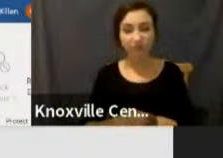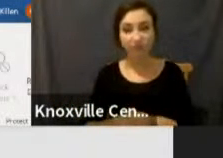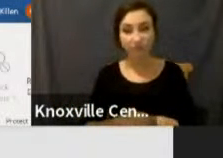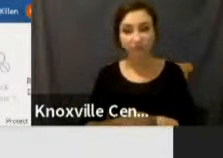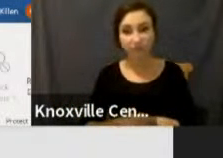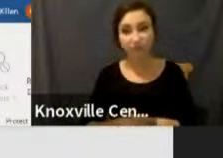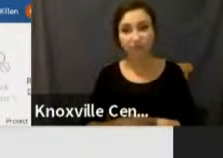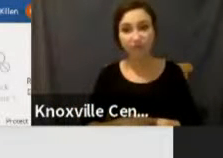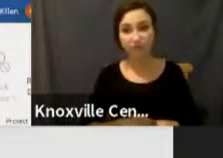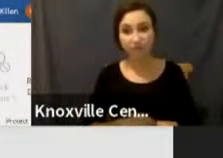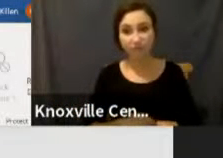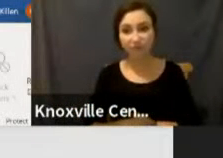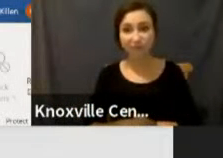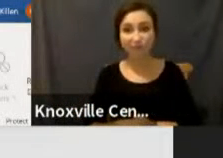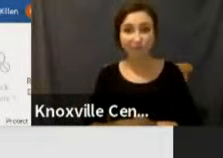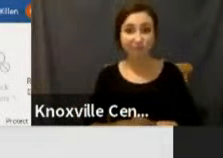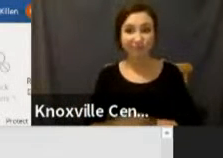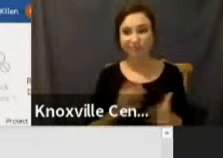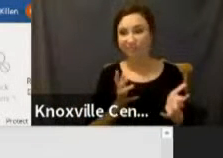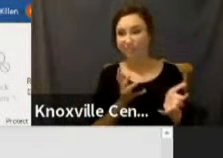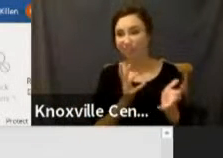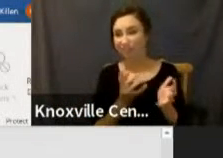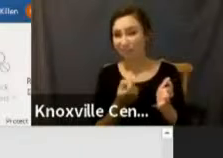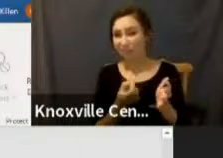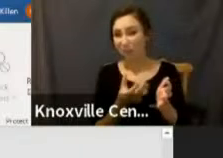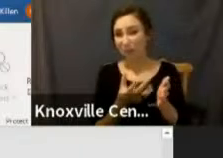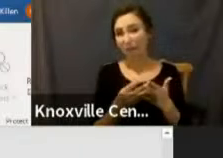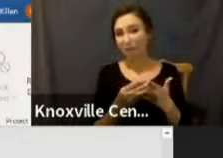What if we said... And leave some wiggle room.